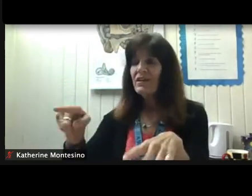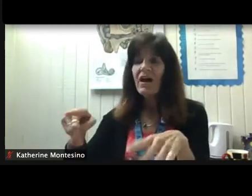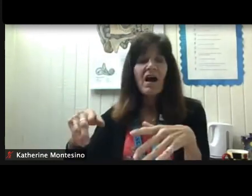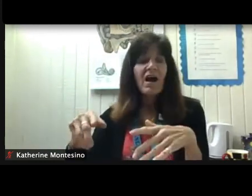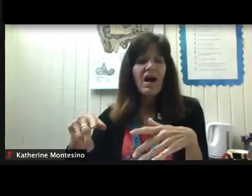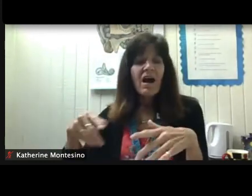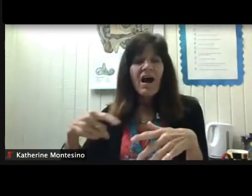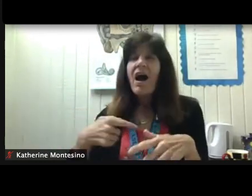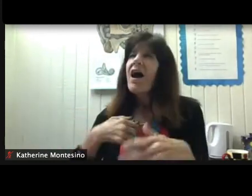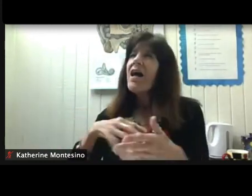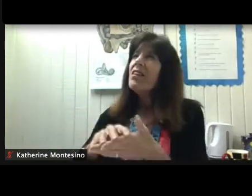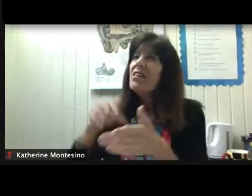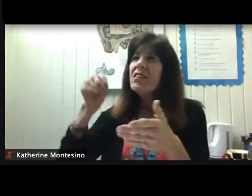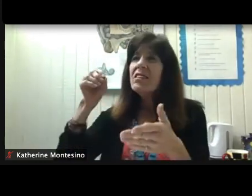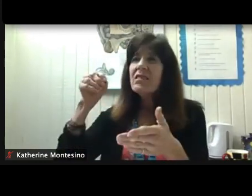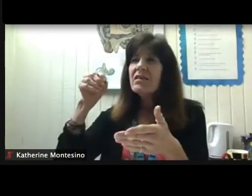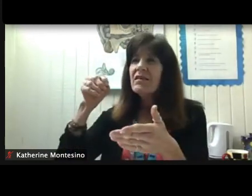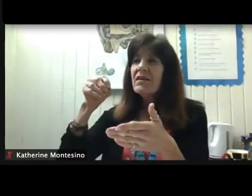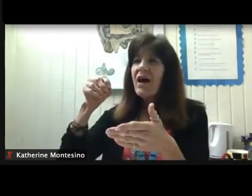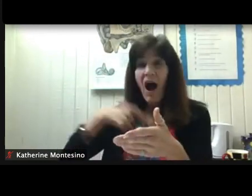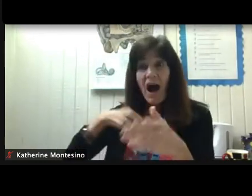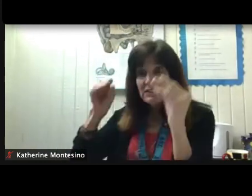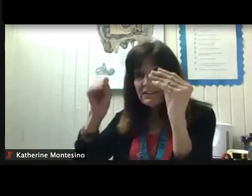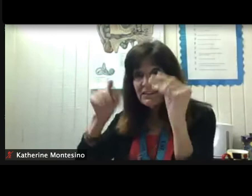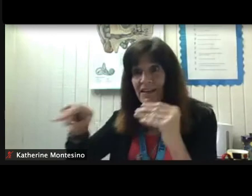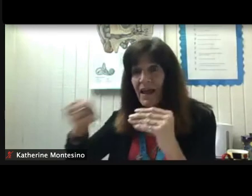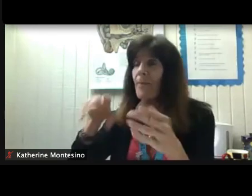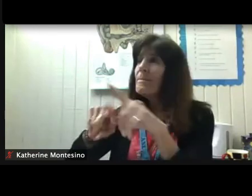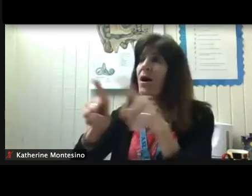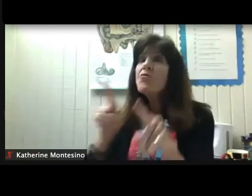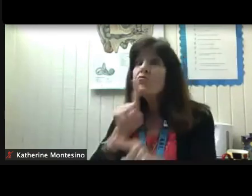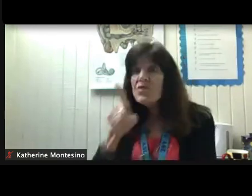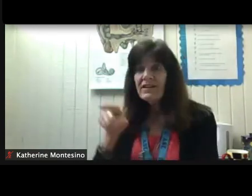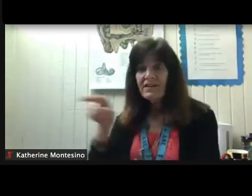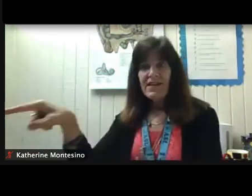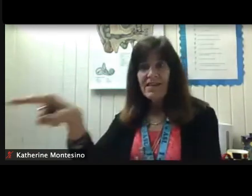And I was able to walk with the children.